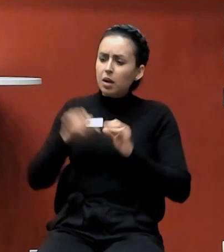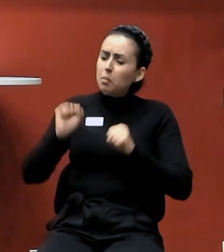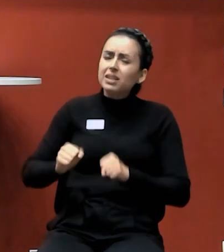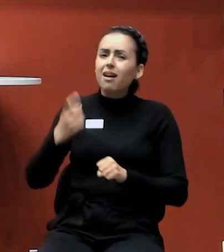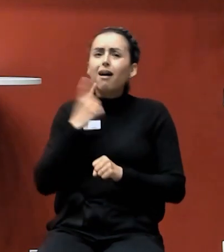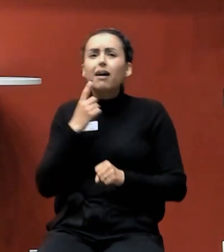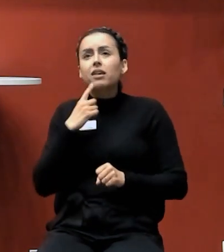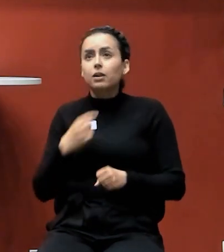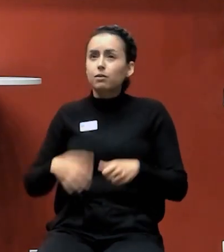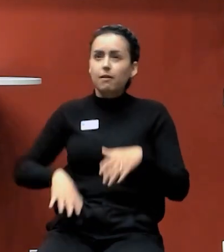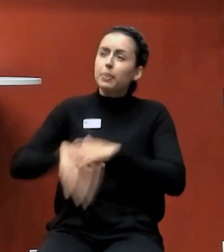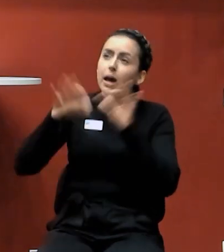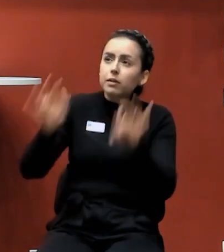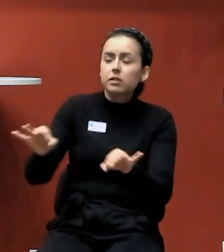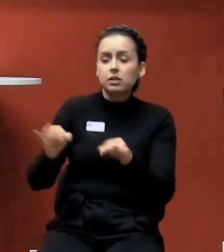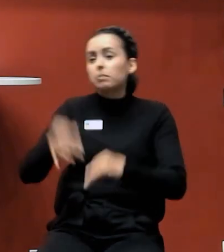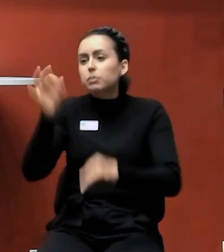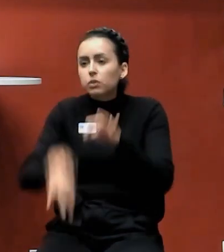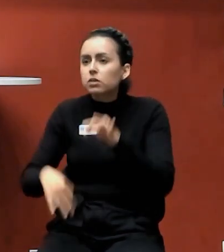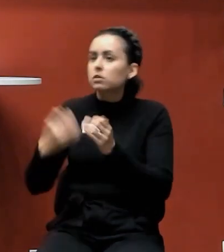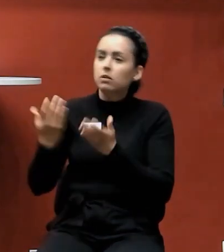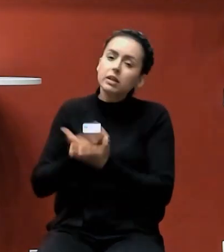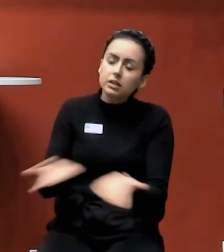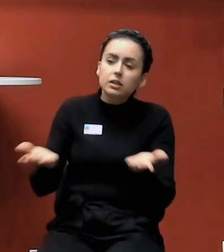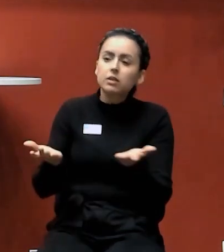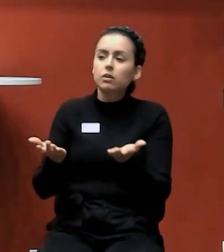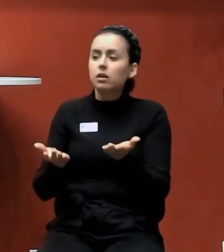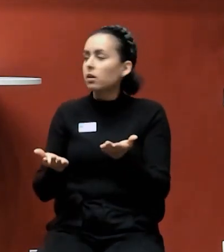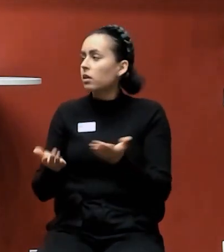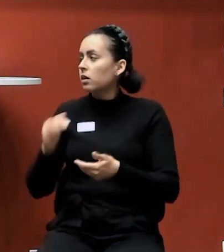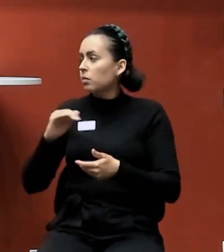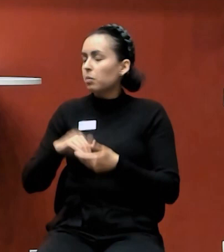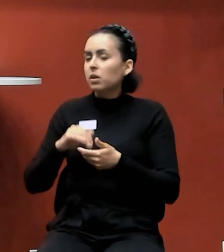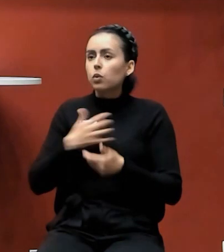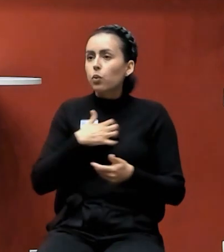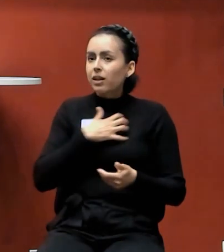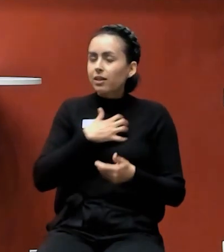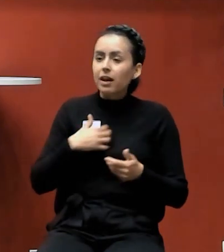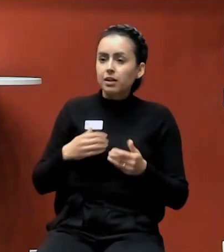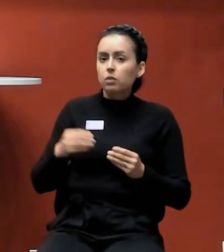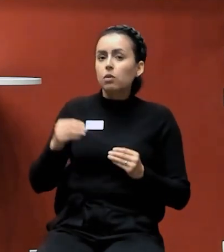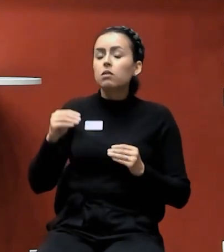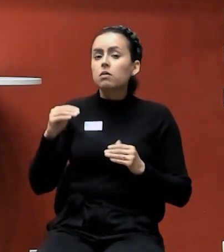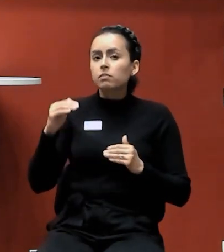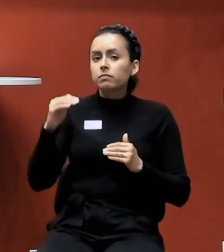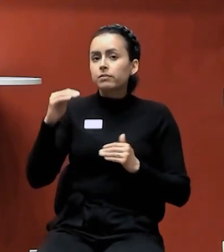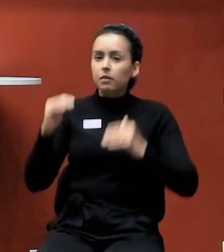Sure. And you're already kind of balancing with this, what is it, huijare syndrome? Huijare